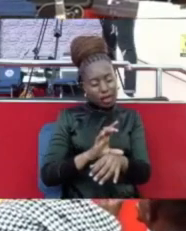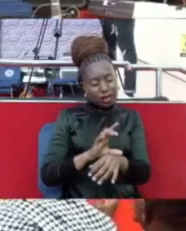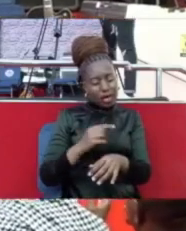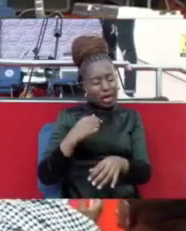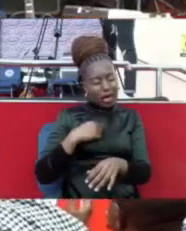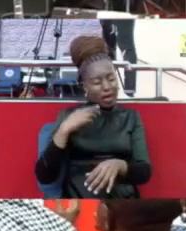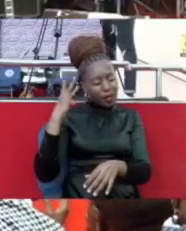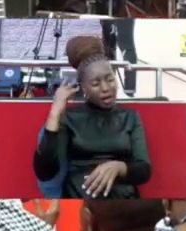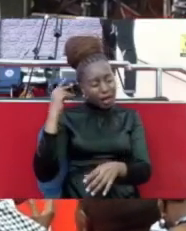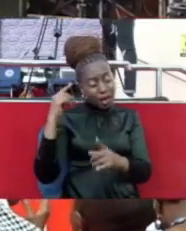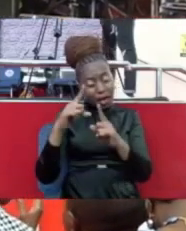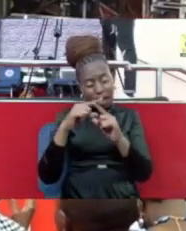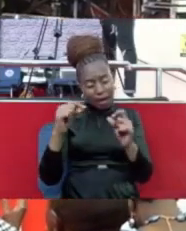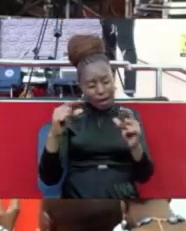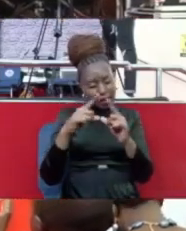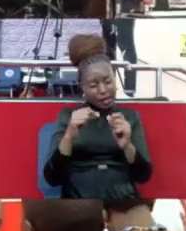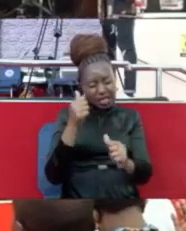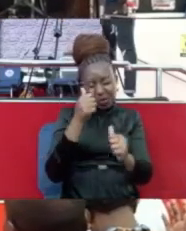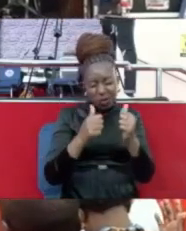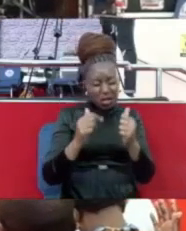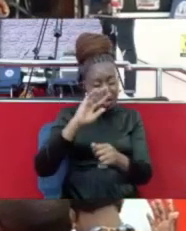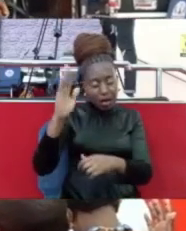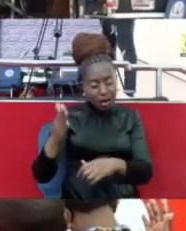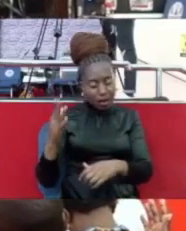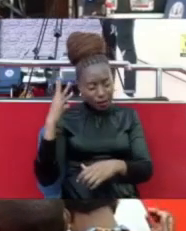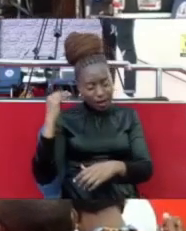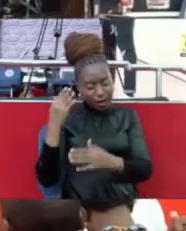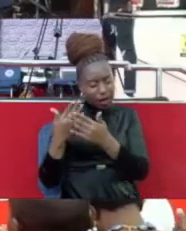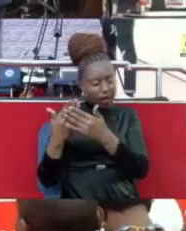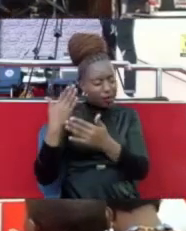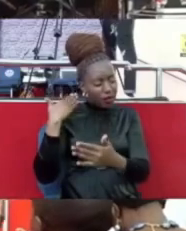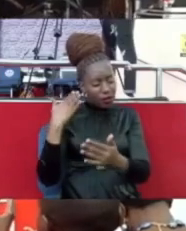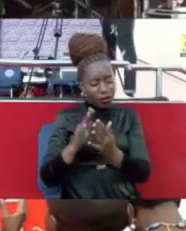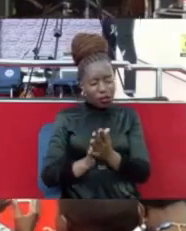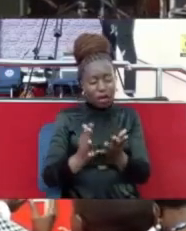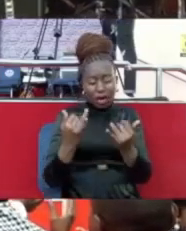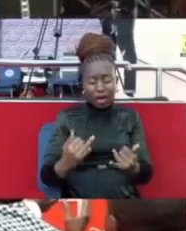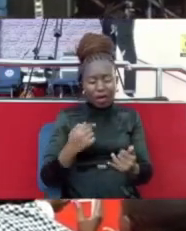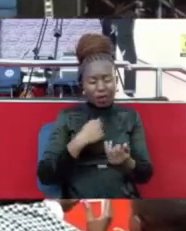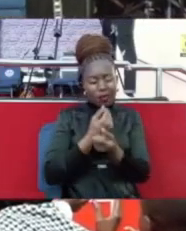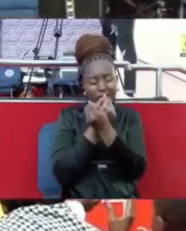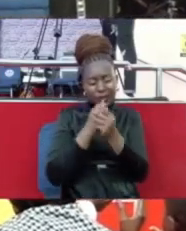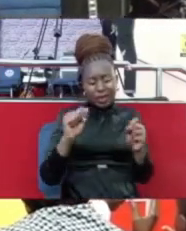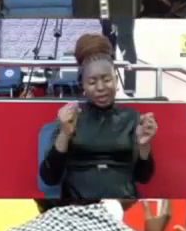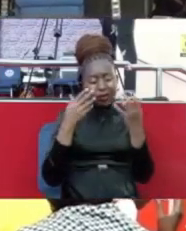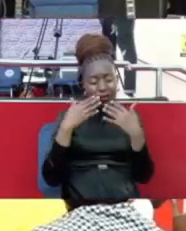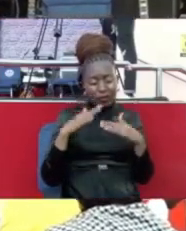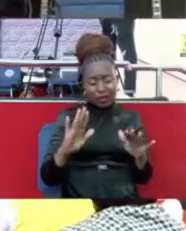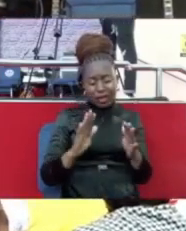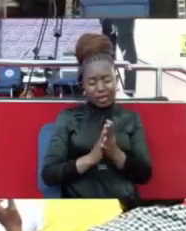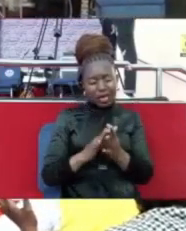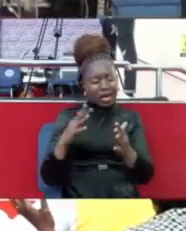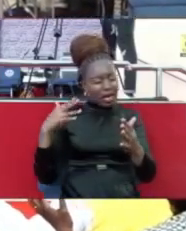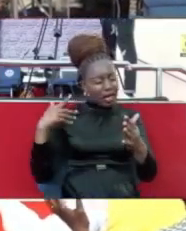never heard before. Jumbe ambao sikuwa nime And I became born again. Na nikaokoka. And since that